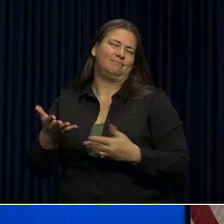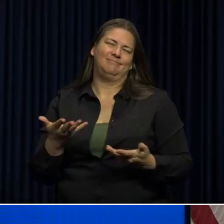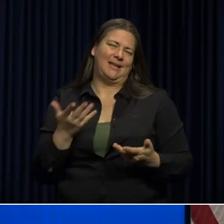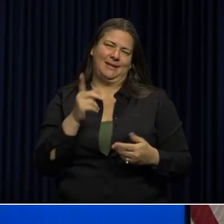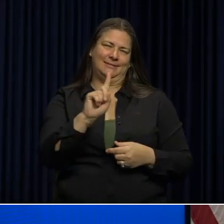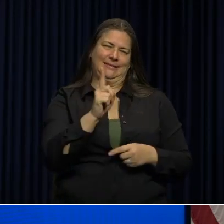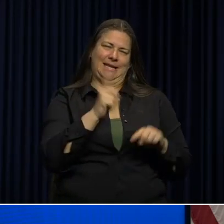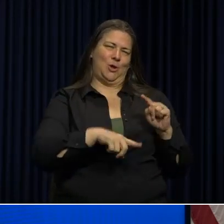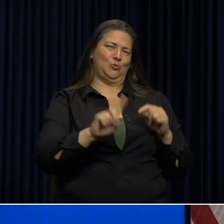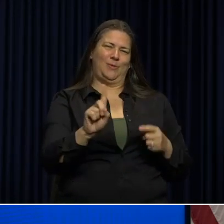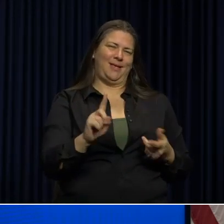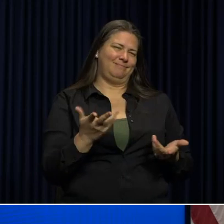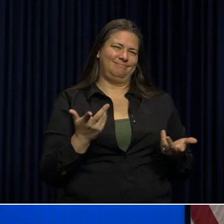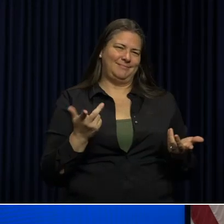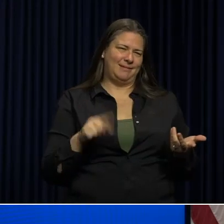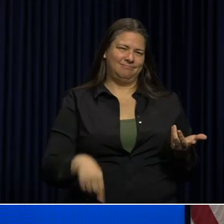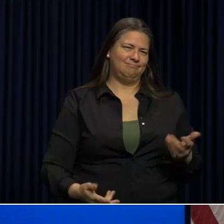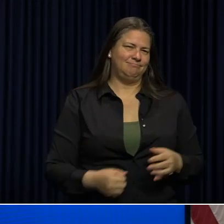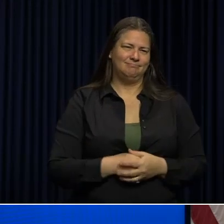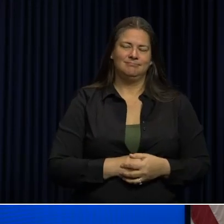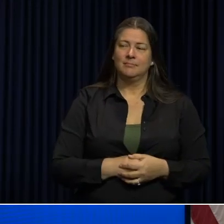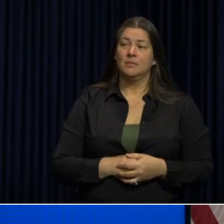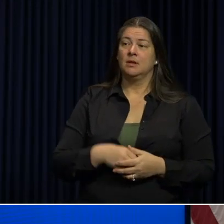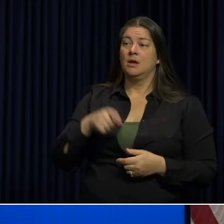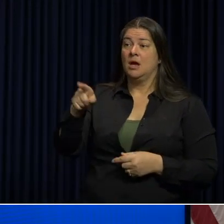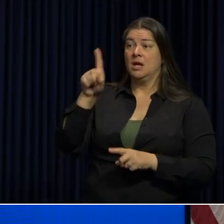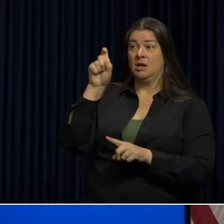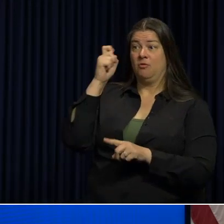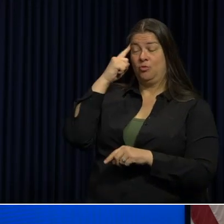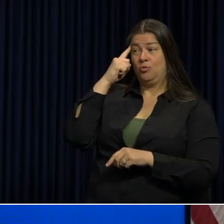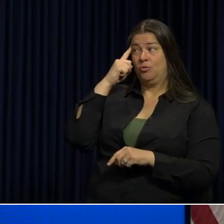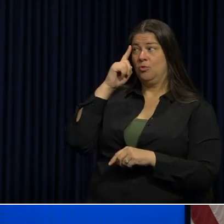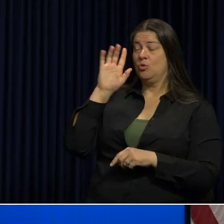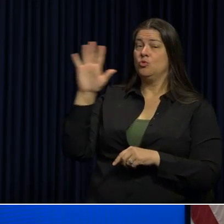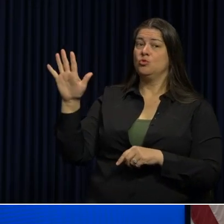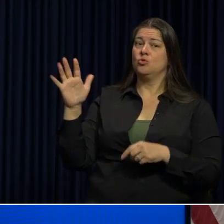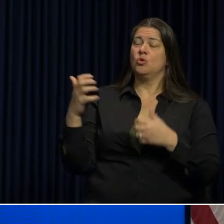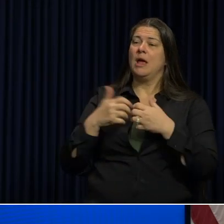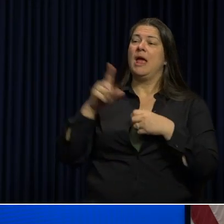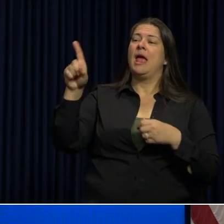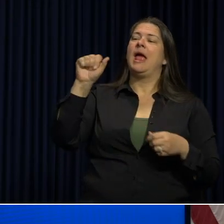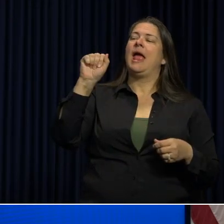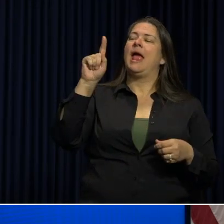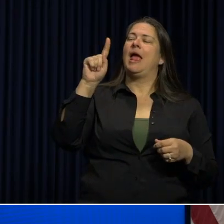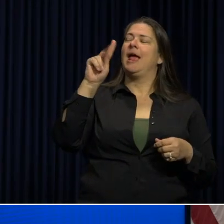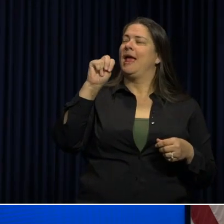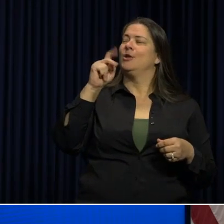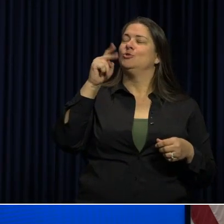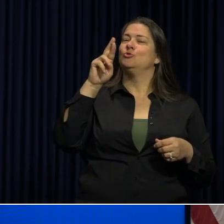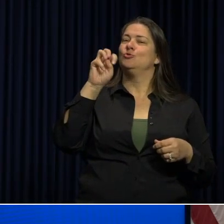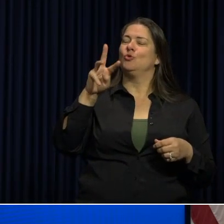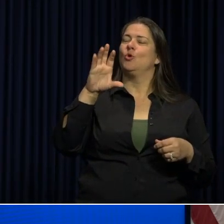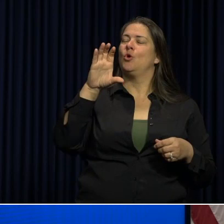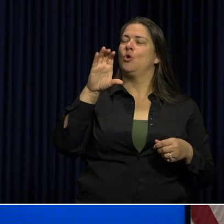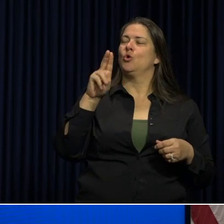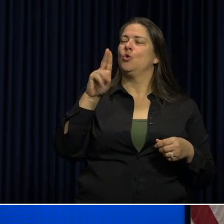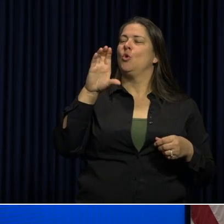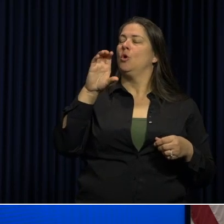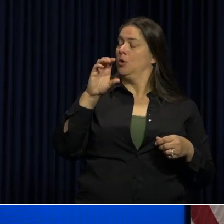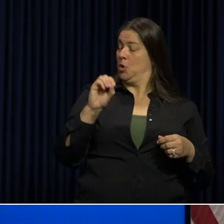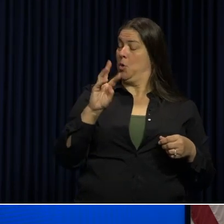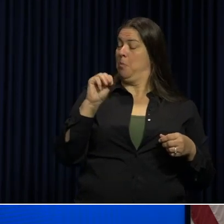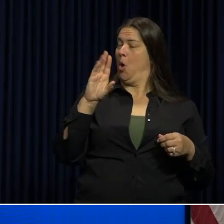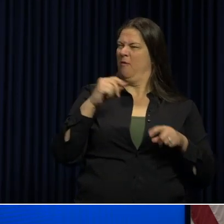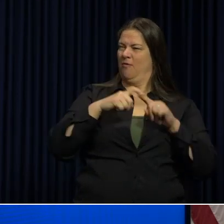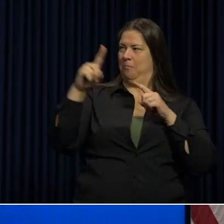that. Phil. Governor, I know your counterpart in New York, Andrew Cuomo, had some pretty harsh words for Senator McConnell. One, have you spoken to